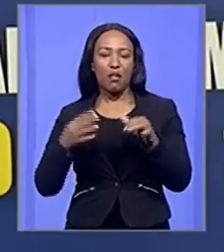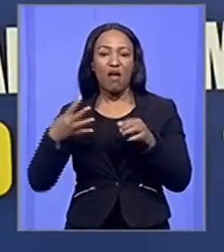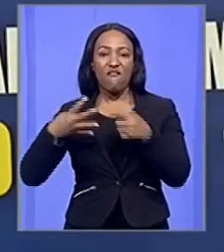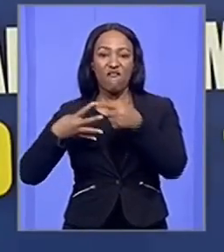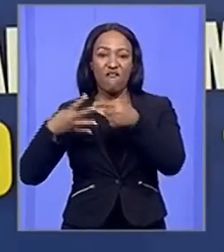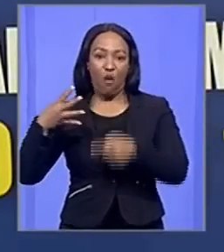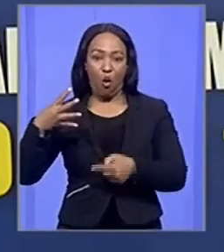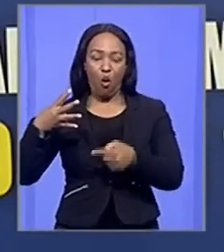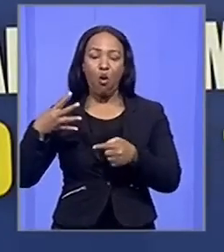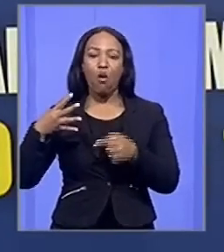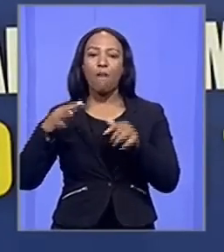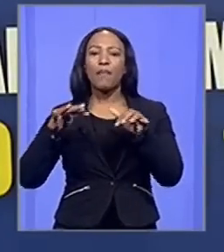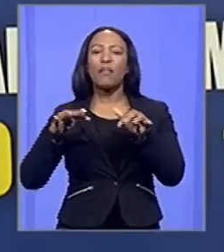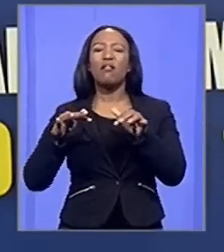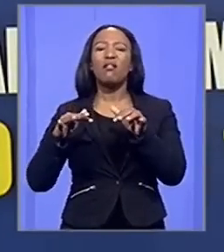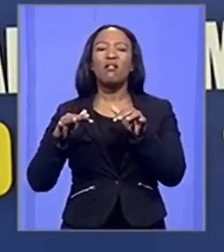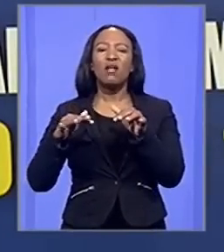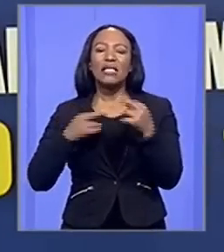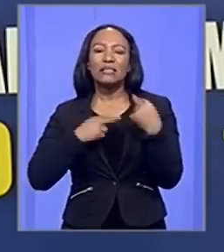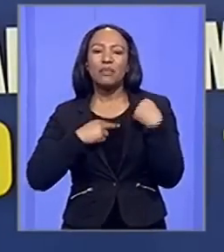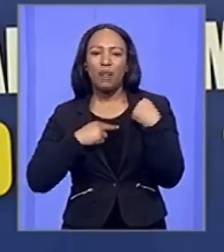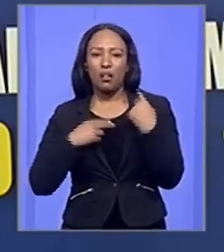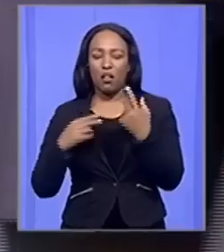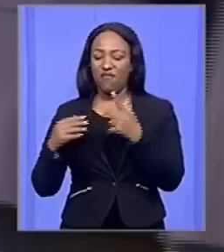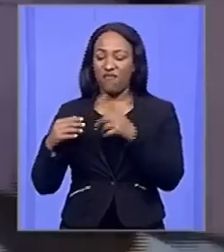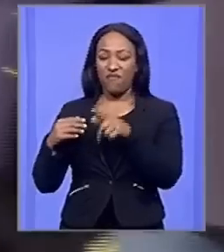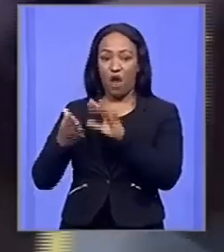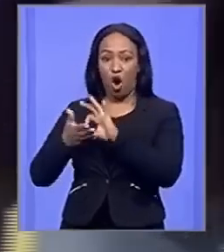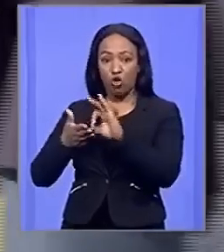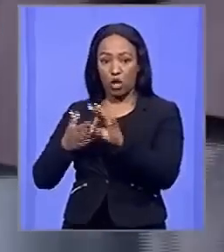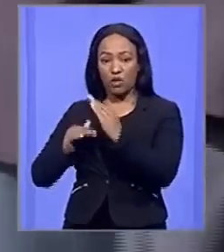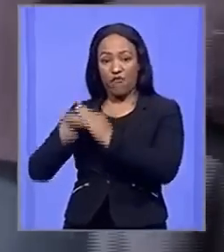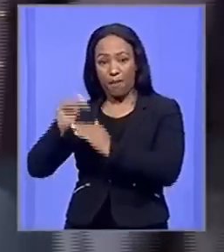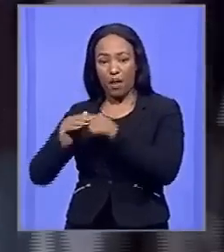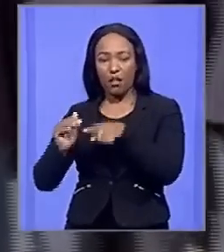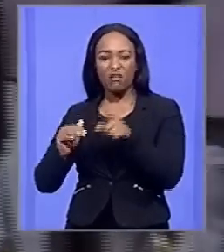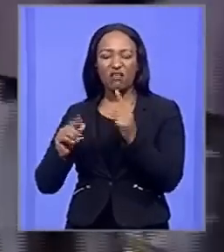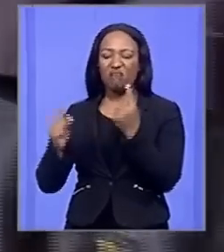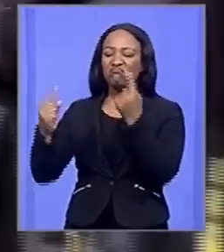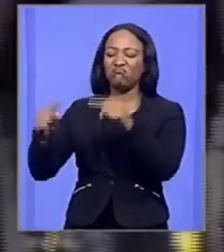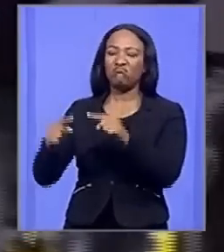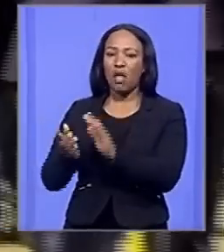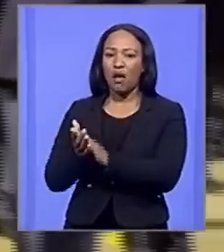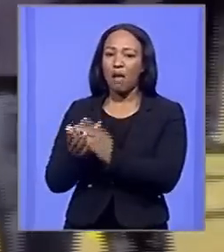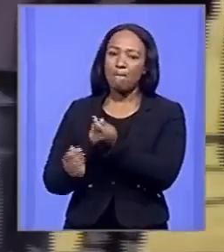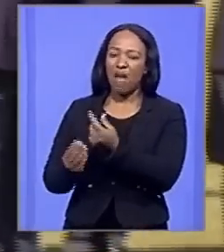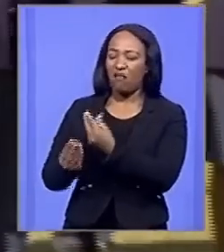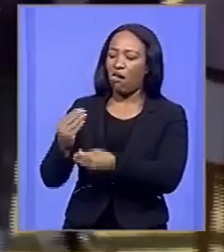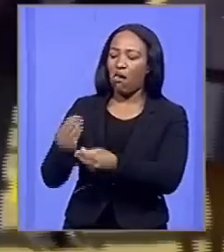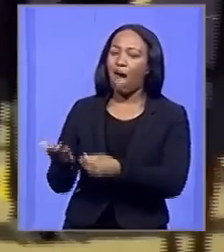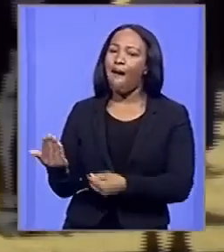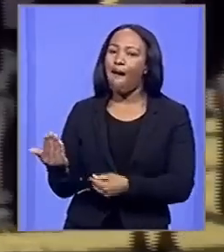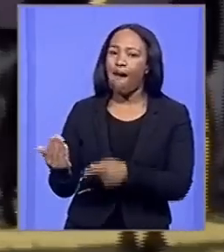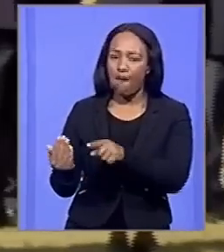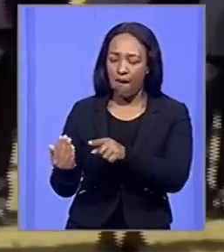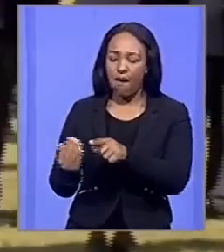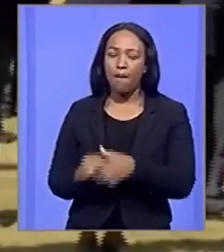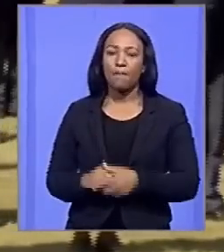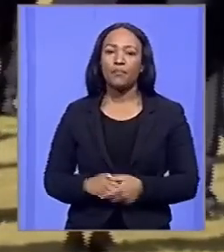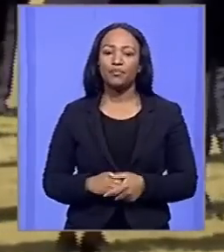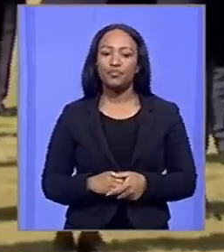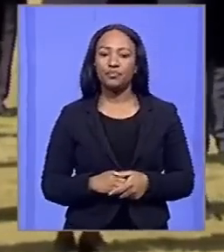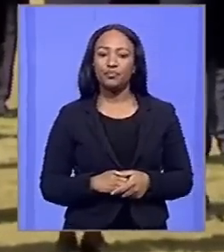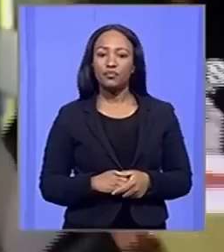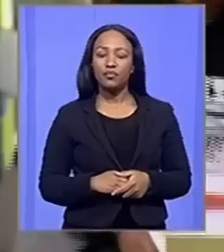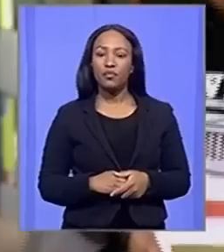construction mafia people there that were worrying in that specific area. Badudi le bona ba lahletšela bošuana ka ga merero ya tona. There's a